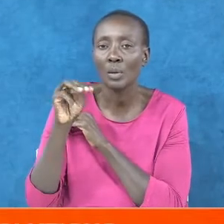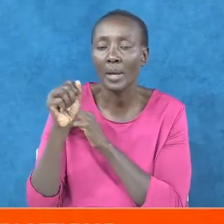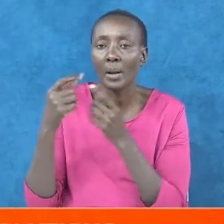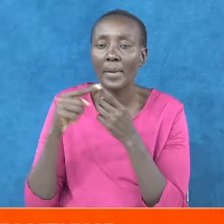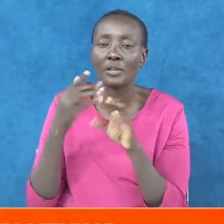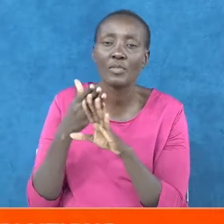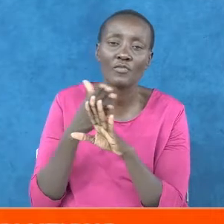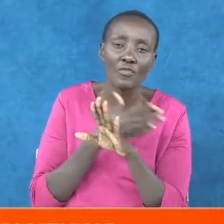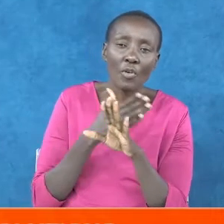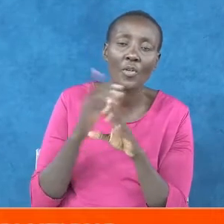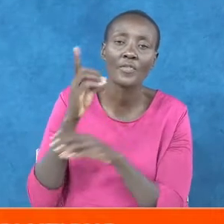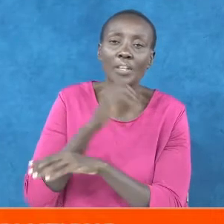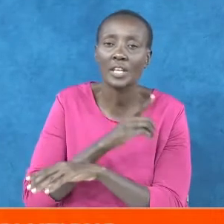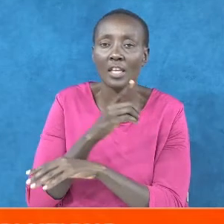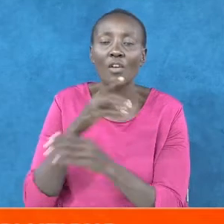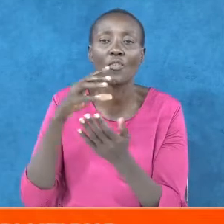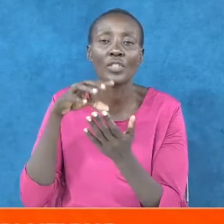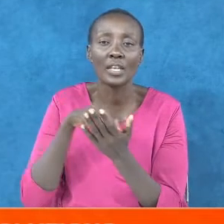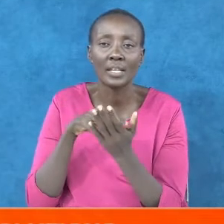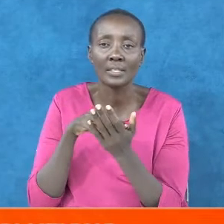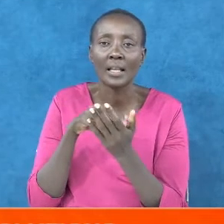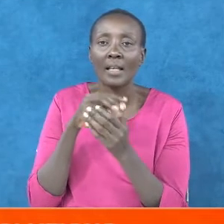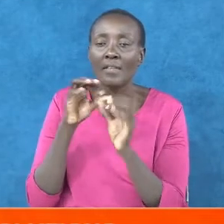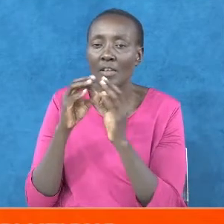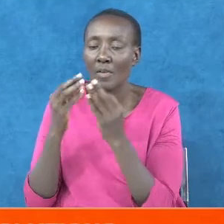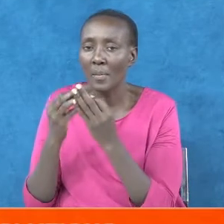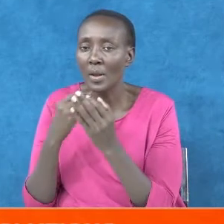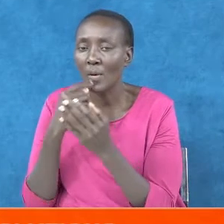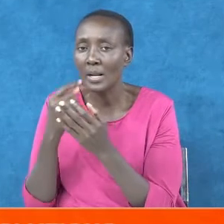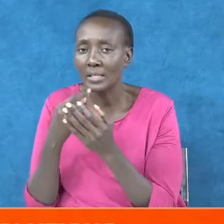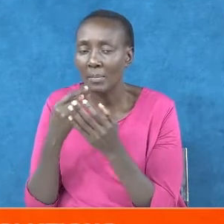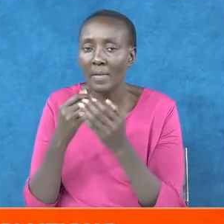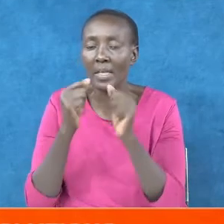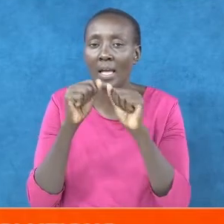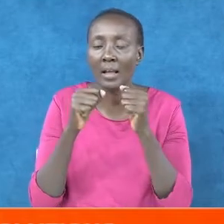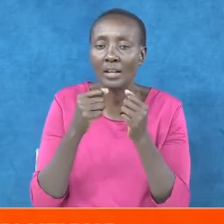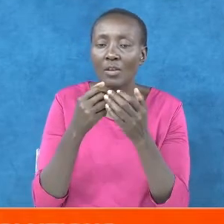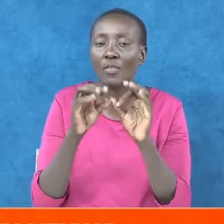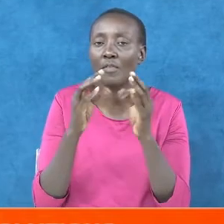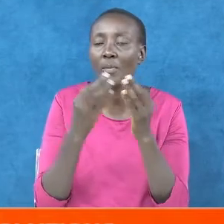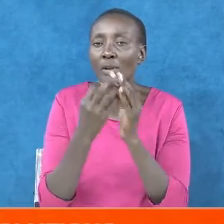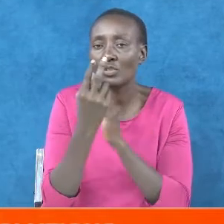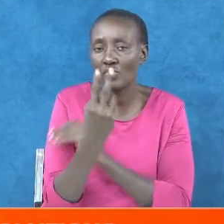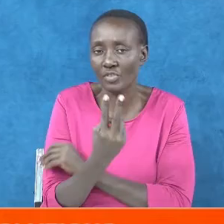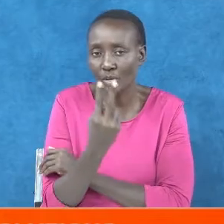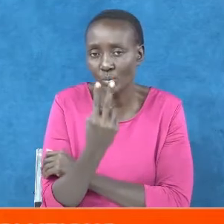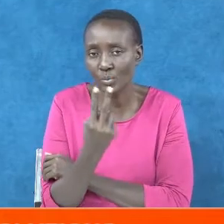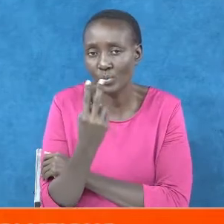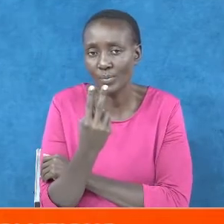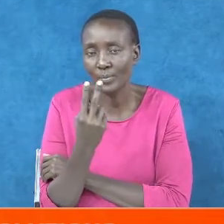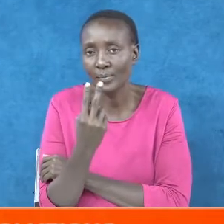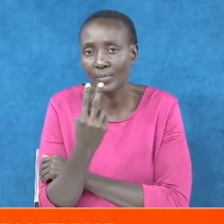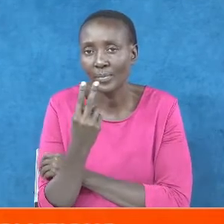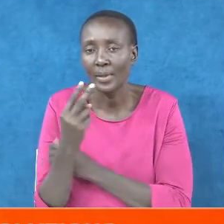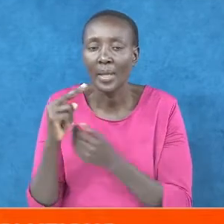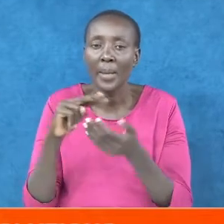deceased family withdrew the charge on account of a settlement reached between the families of the accused and the deceased respectively. So